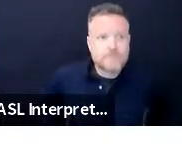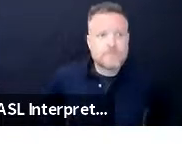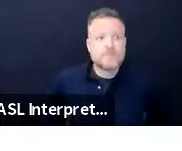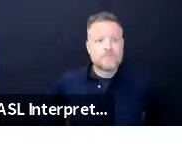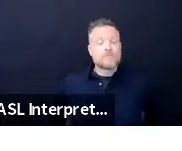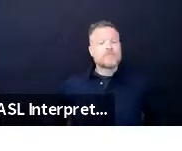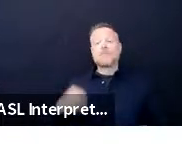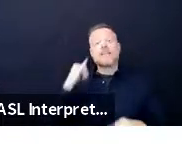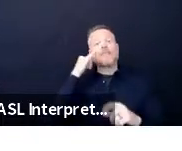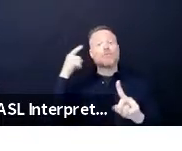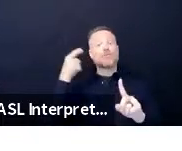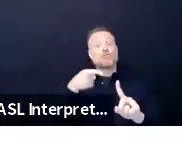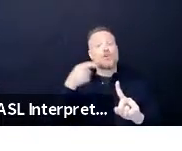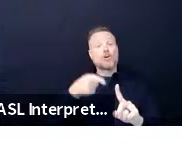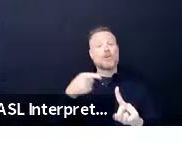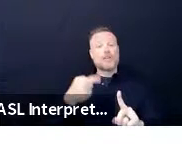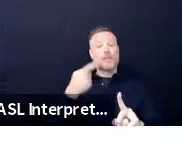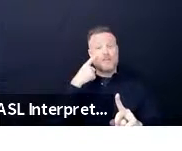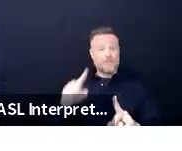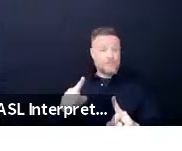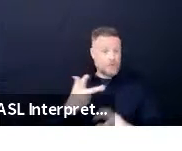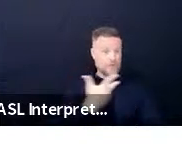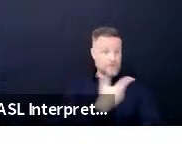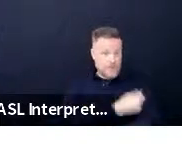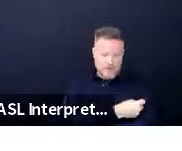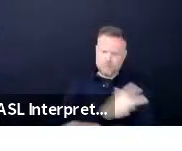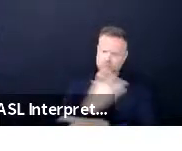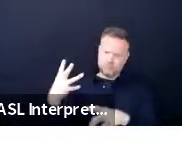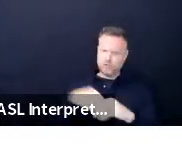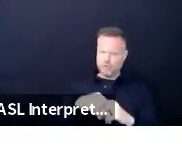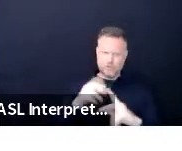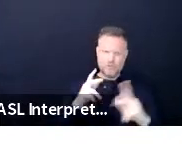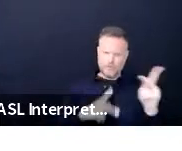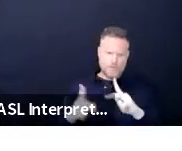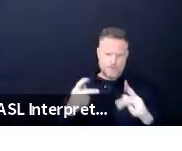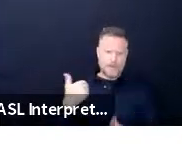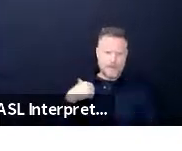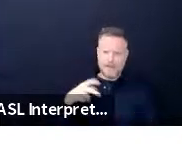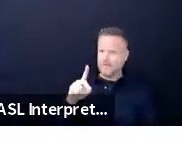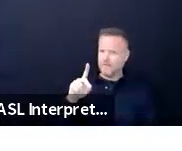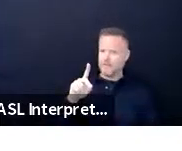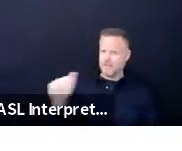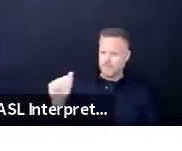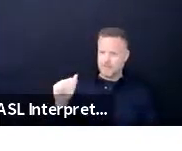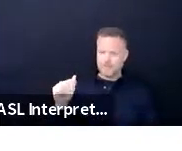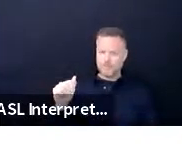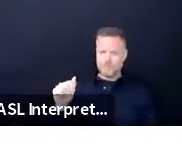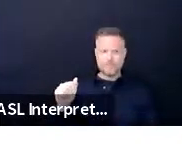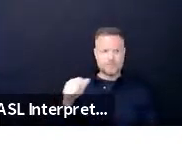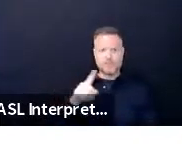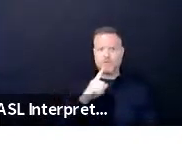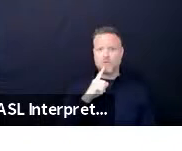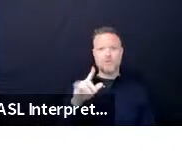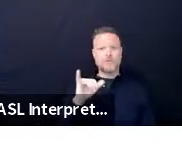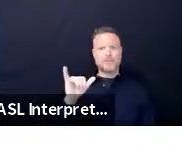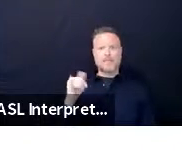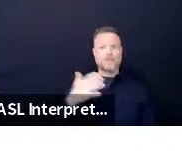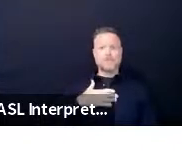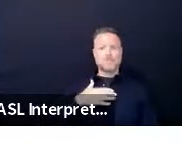present a message about vaccination is going to include people with disabilities. So actually, you're kind of doing my work for